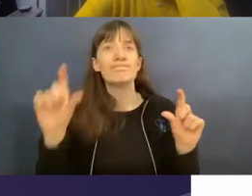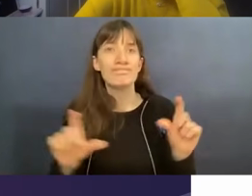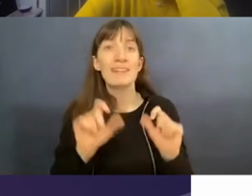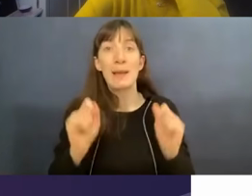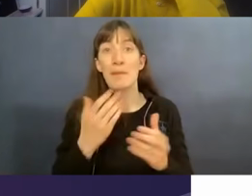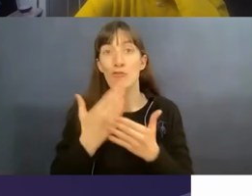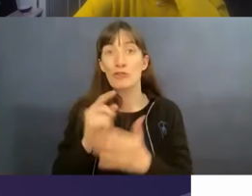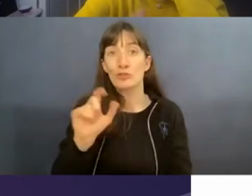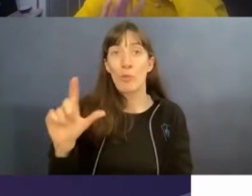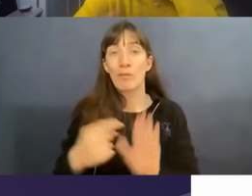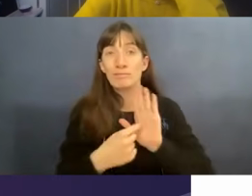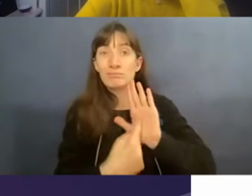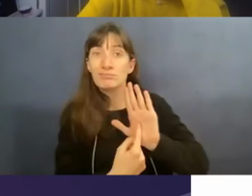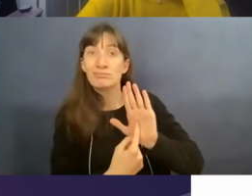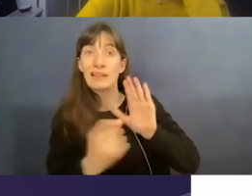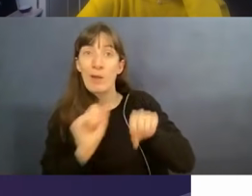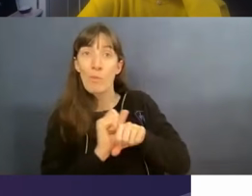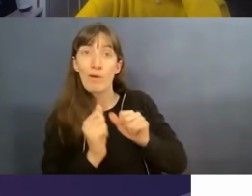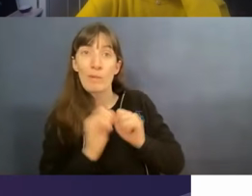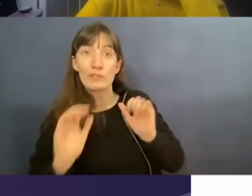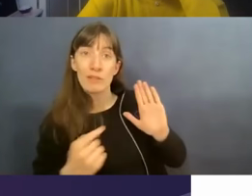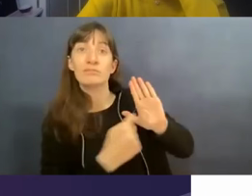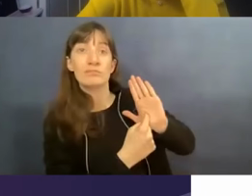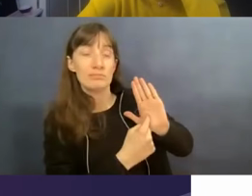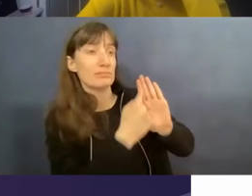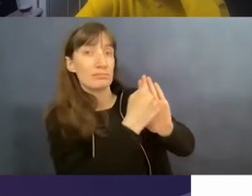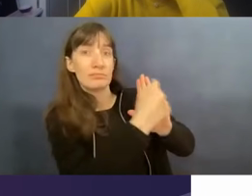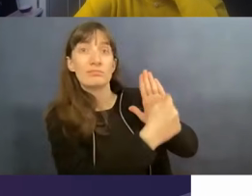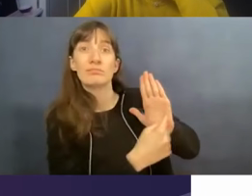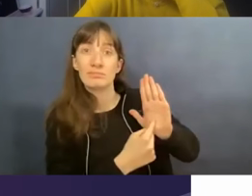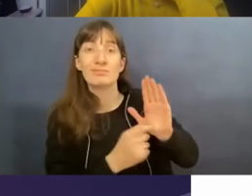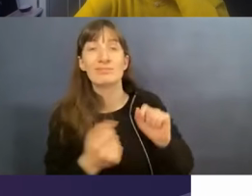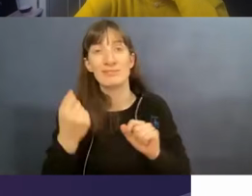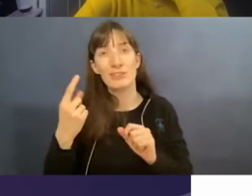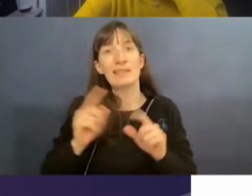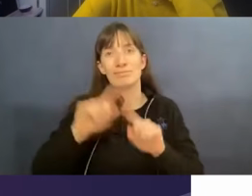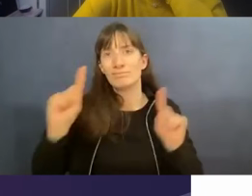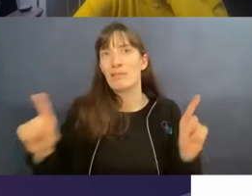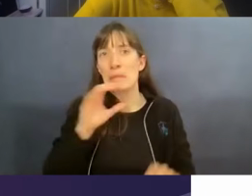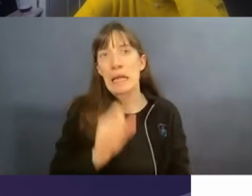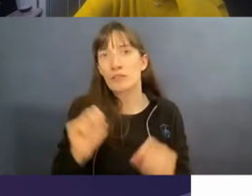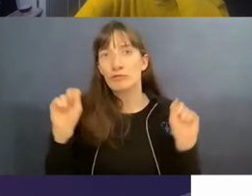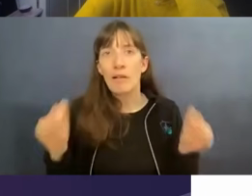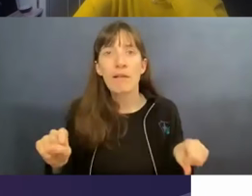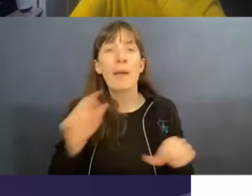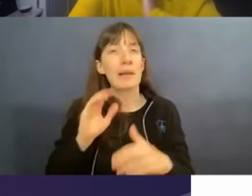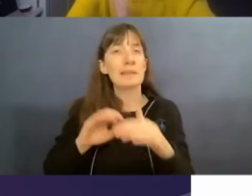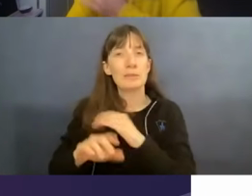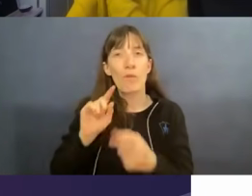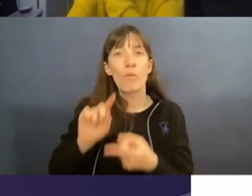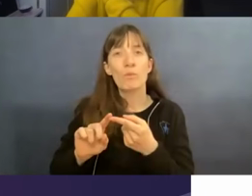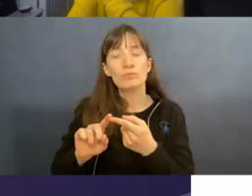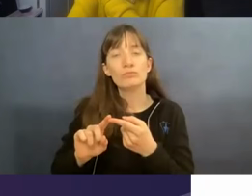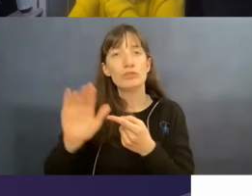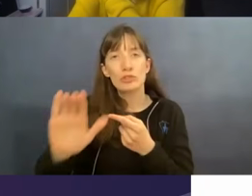be able to, and again, there's a lot of different versions for different age ranges. So this might be accessible for children